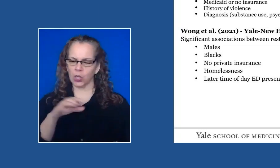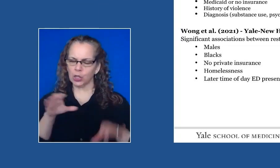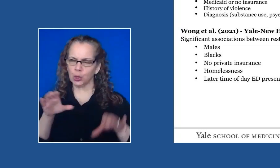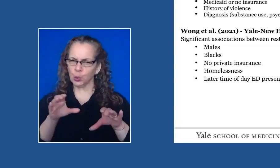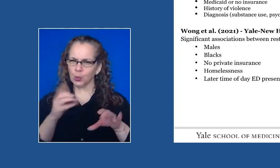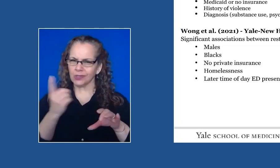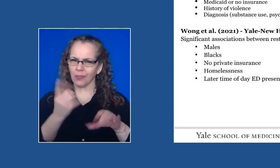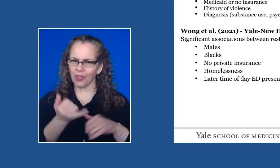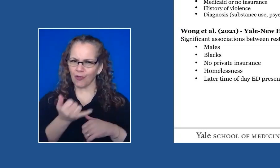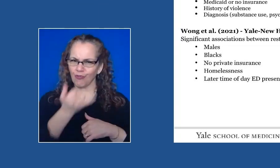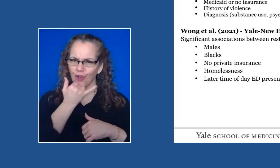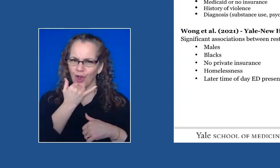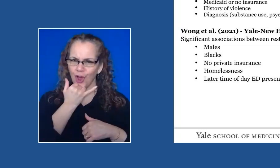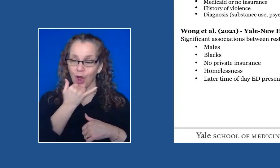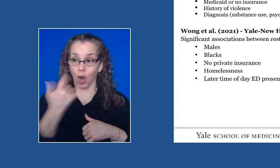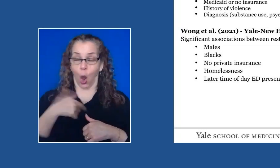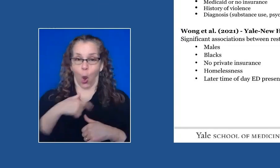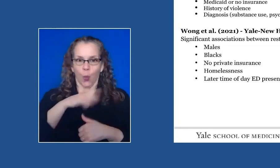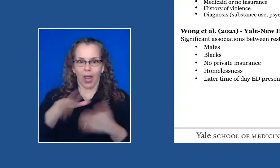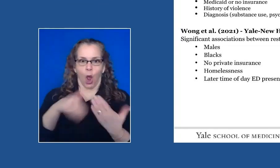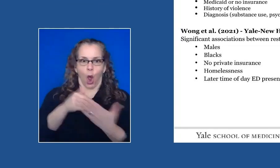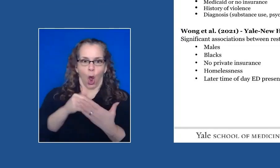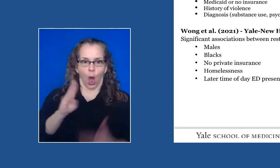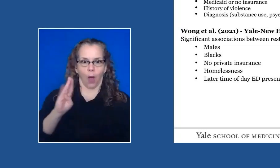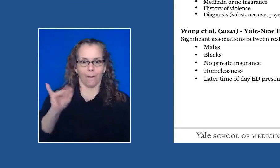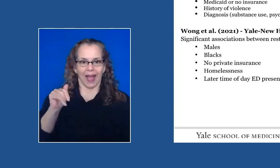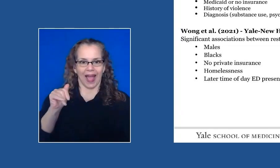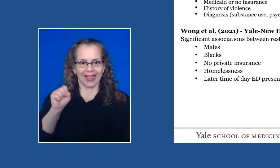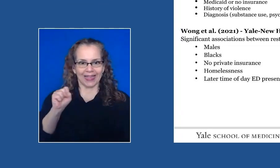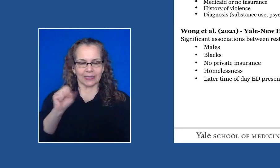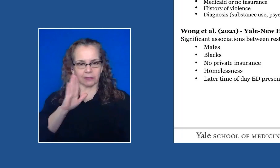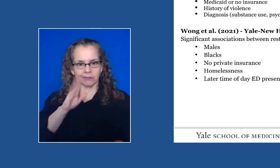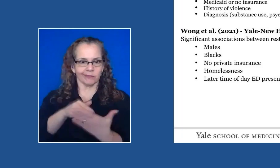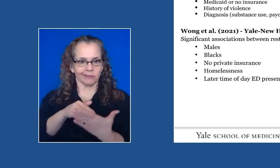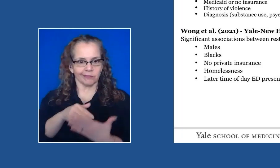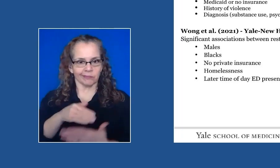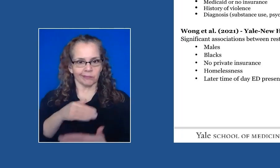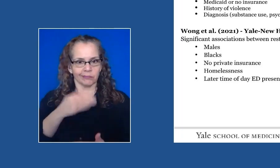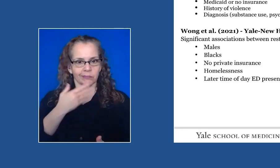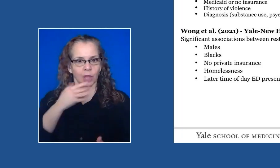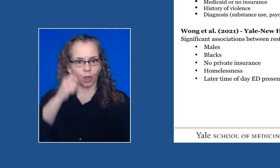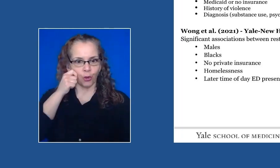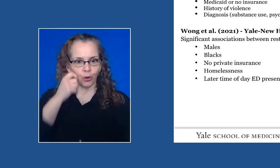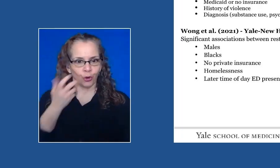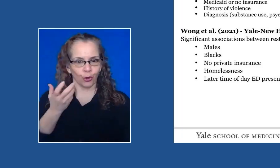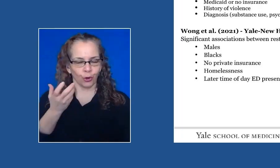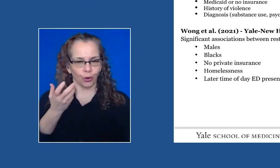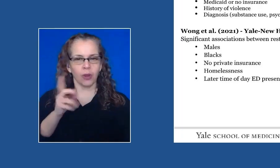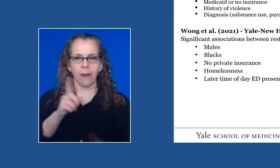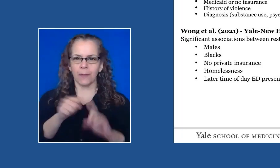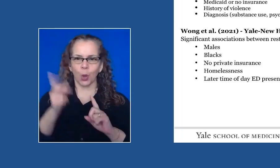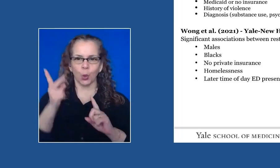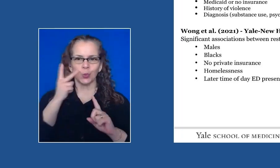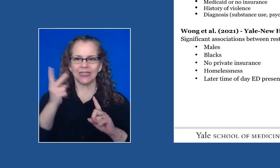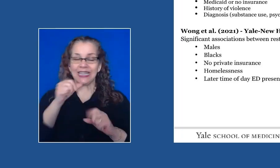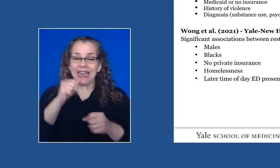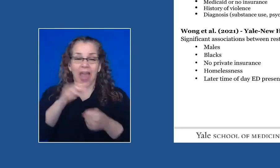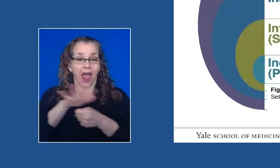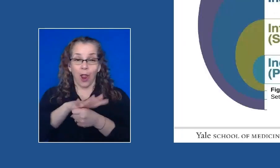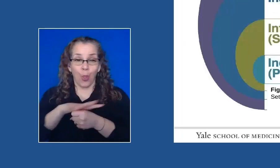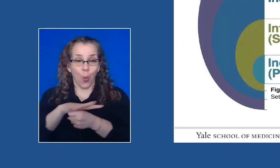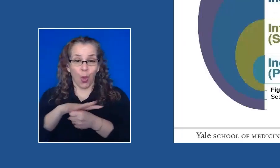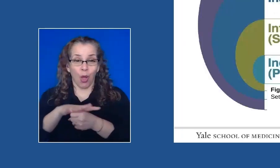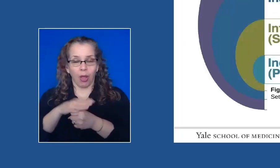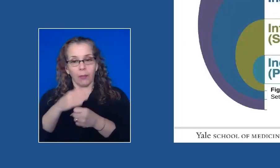biased clinicians? Why is this happening to us? But you can see that this is happening in a large scale, not just here locally, but across